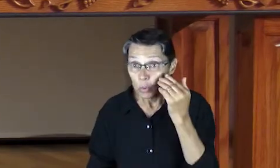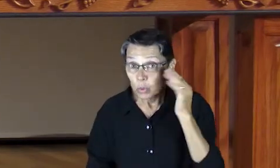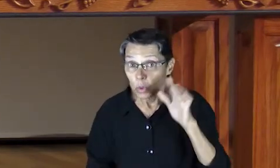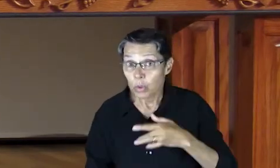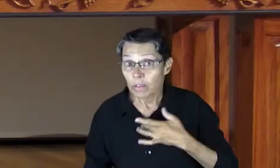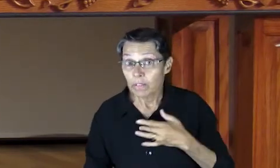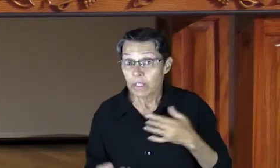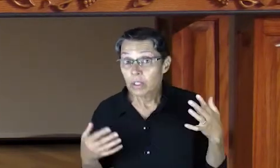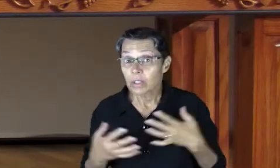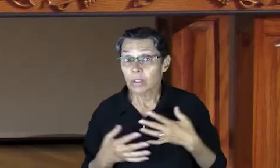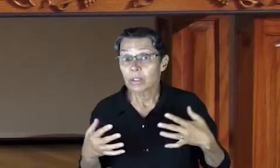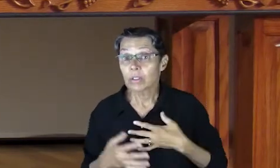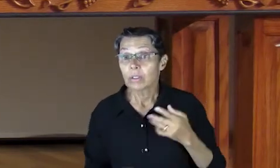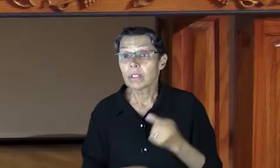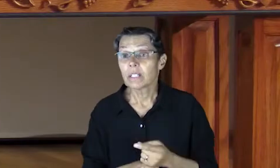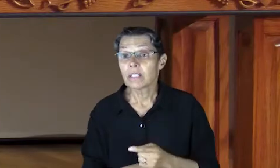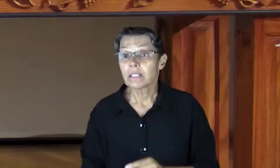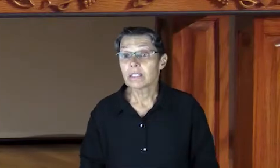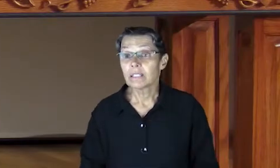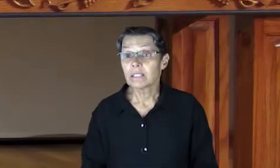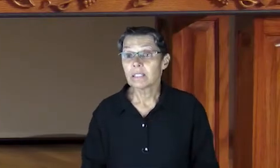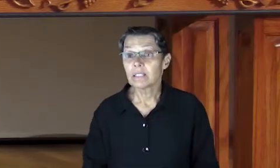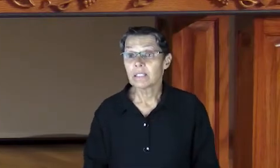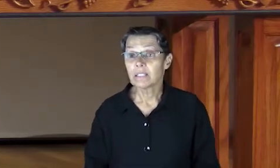You know what that feels like.